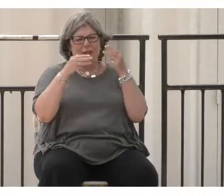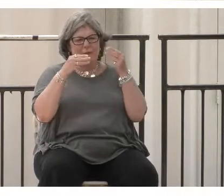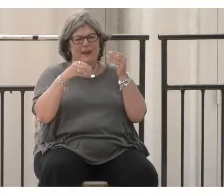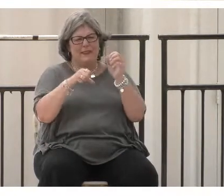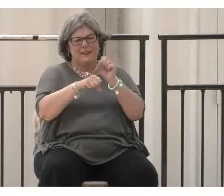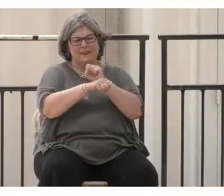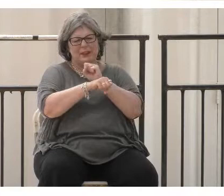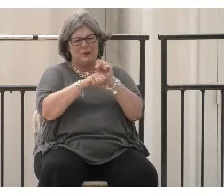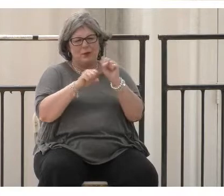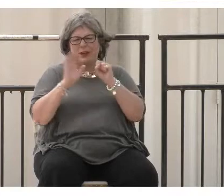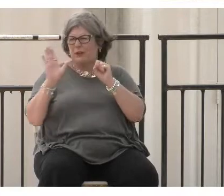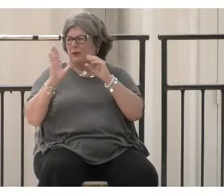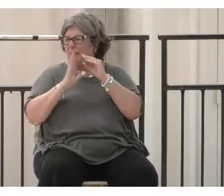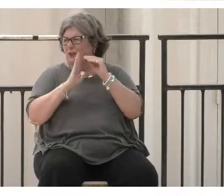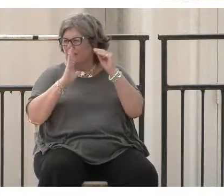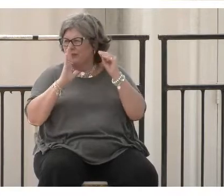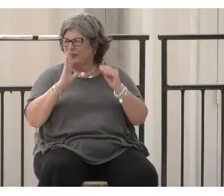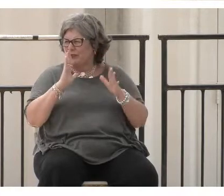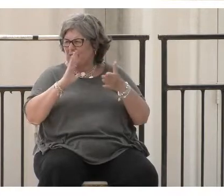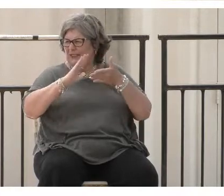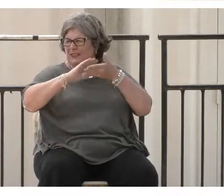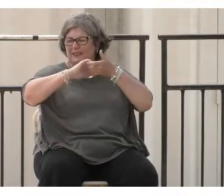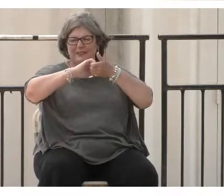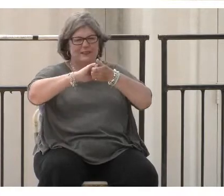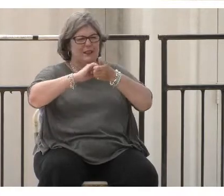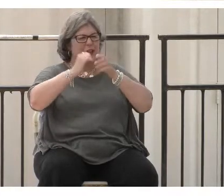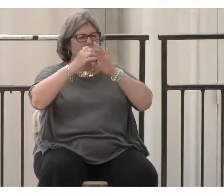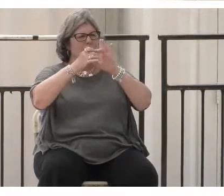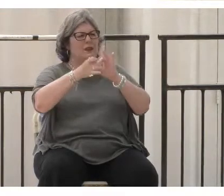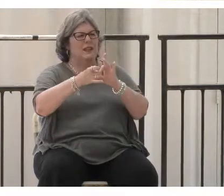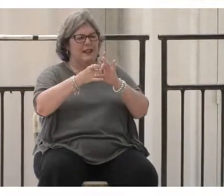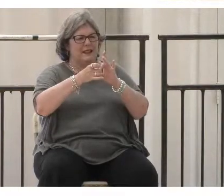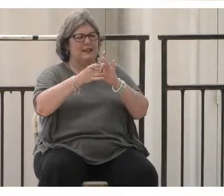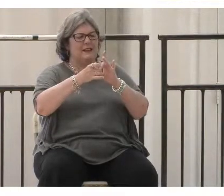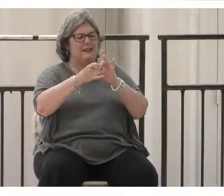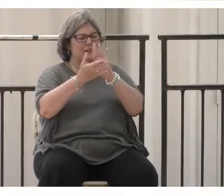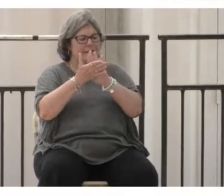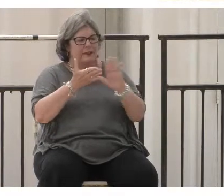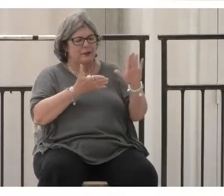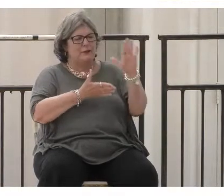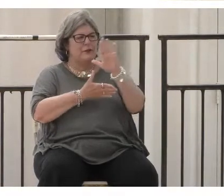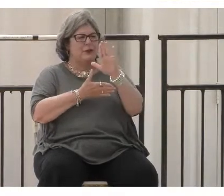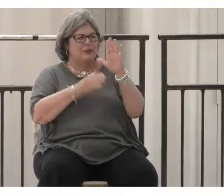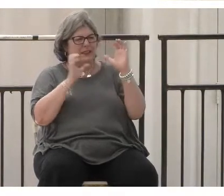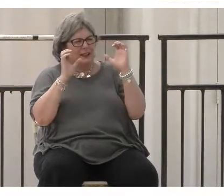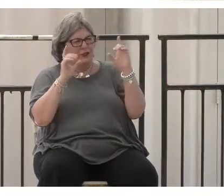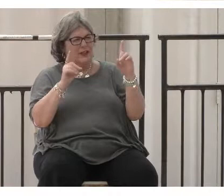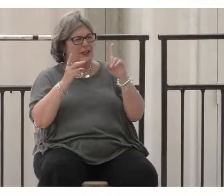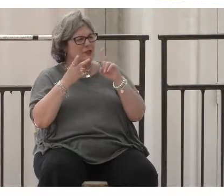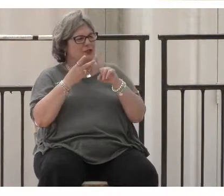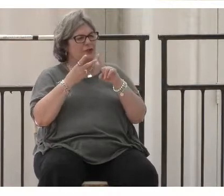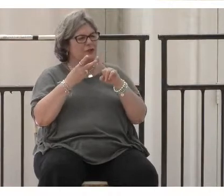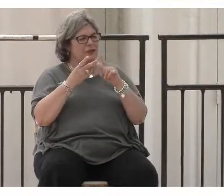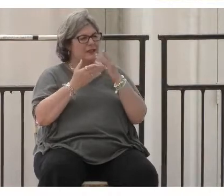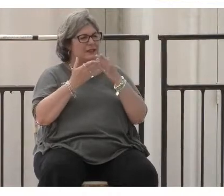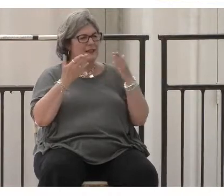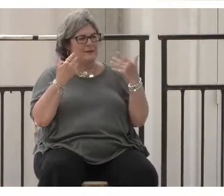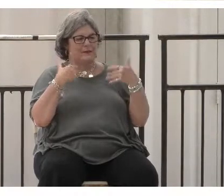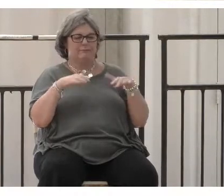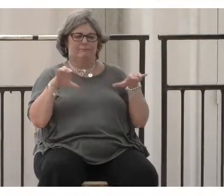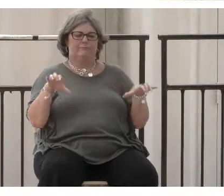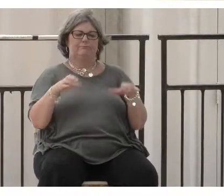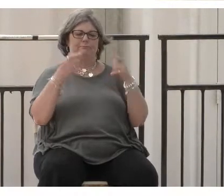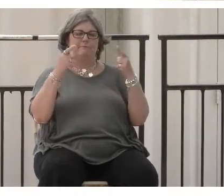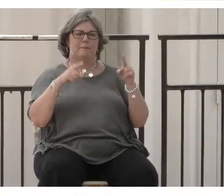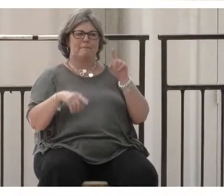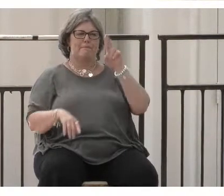working with her students and collaborating in terms of inter-university education. And this is something very active in the